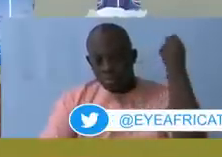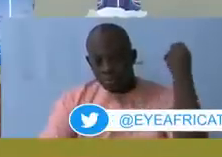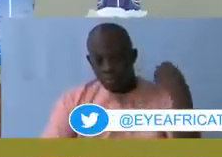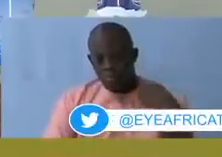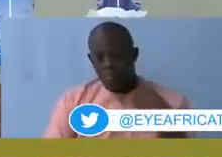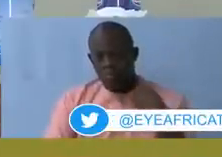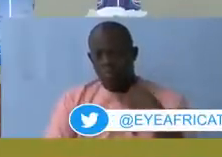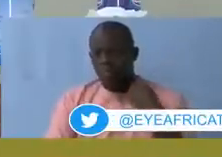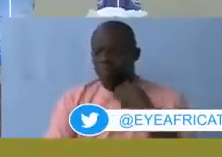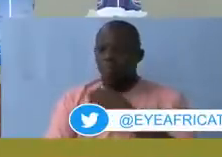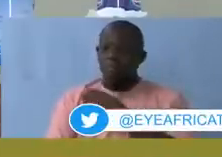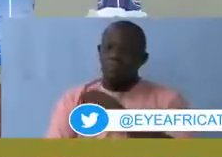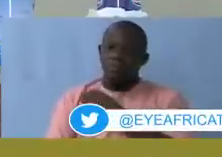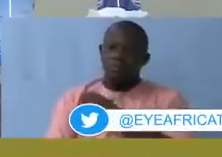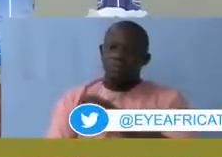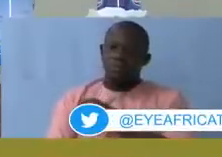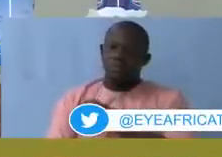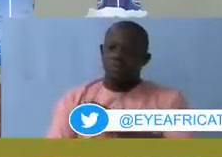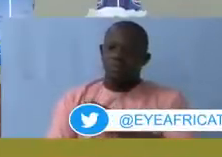Thank you, Commissioner Carr.